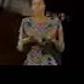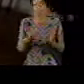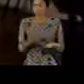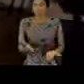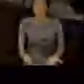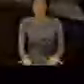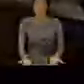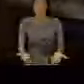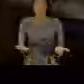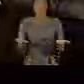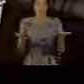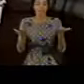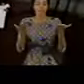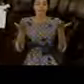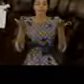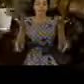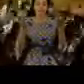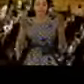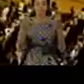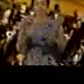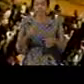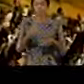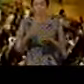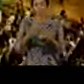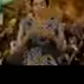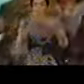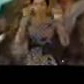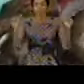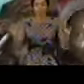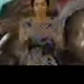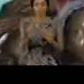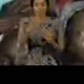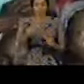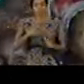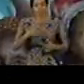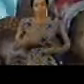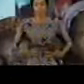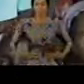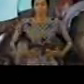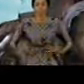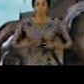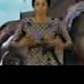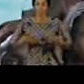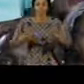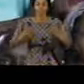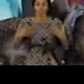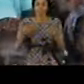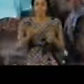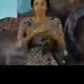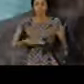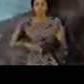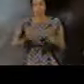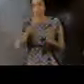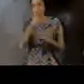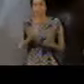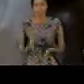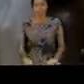be magnified from the altar of my life. Christ